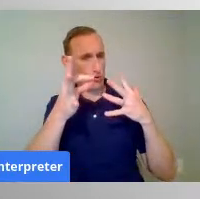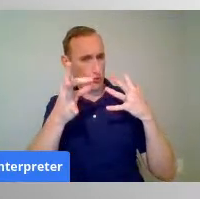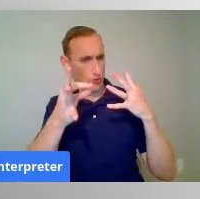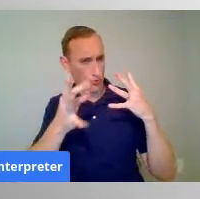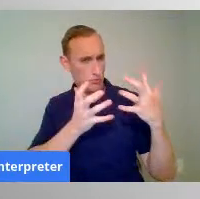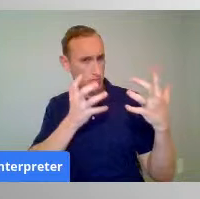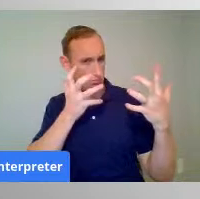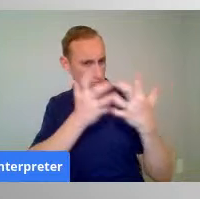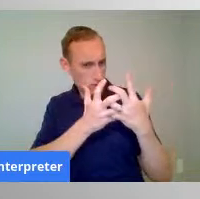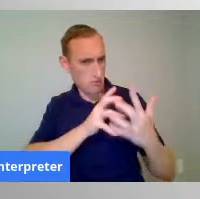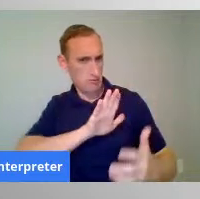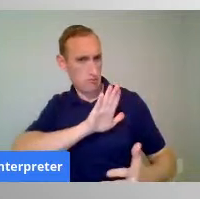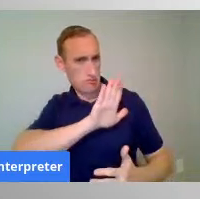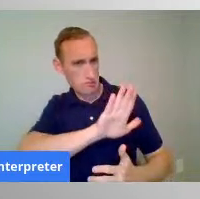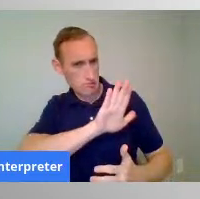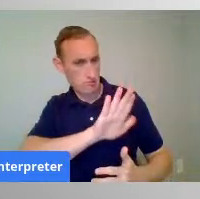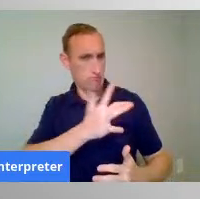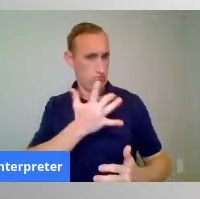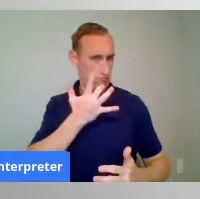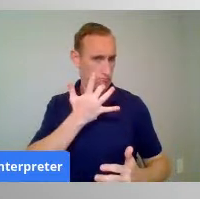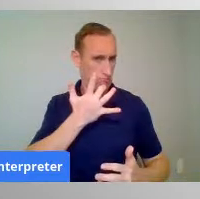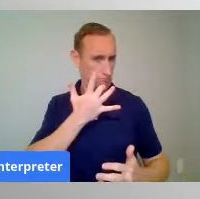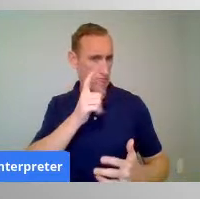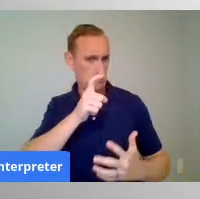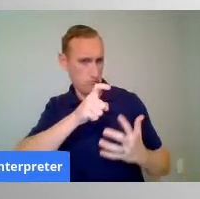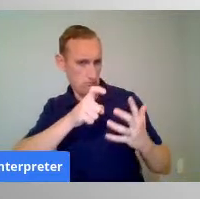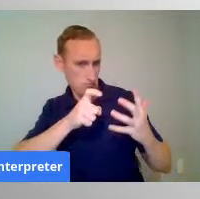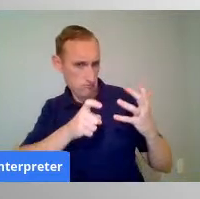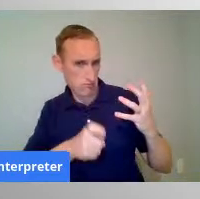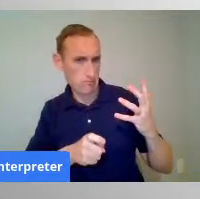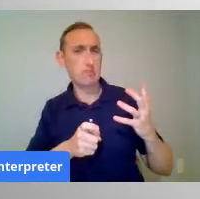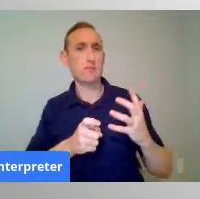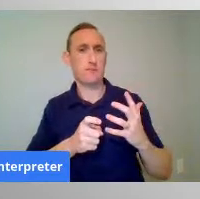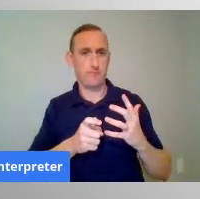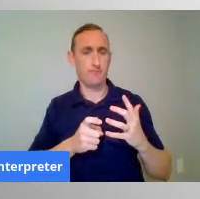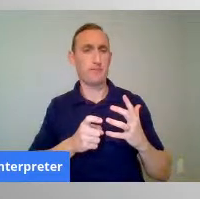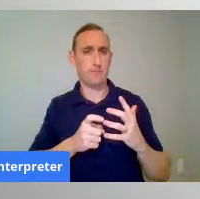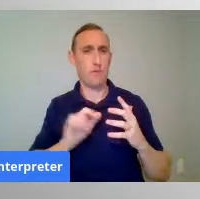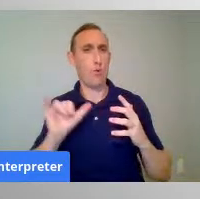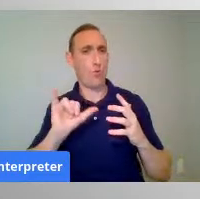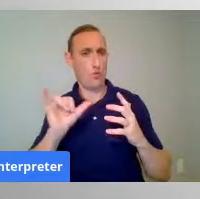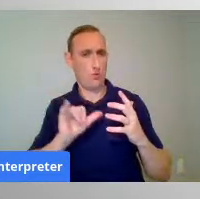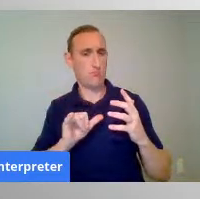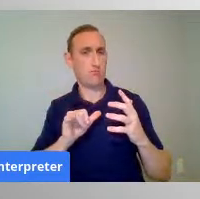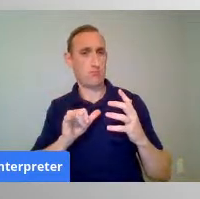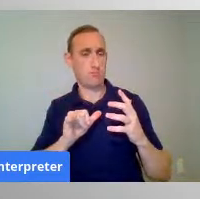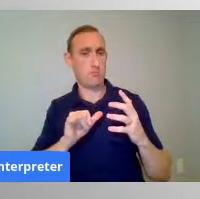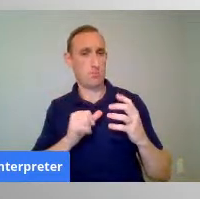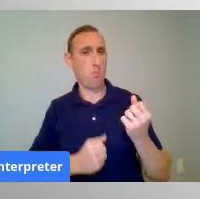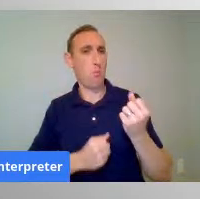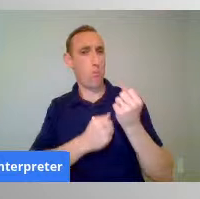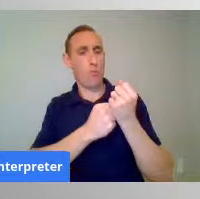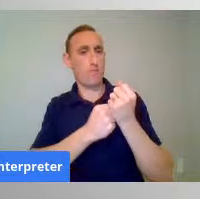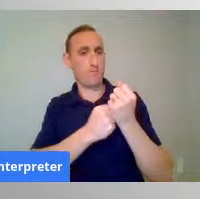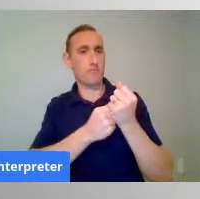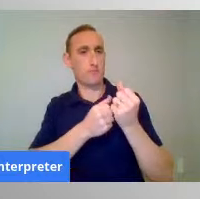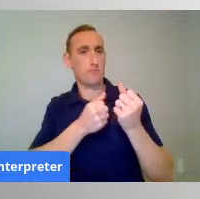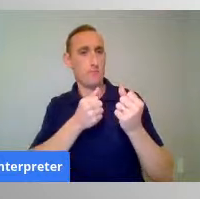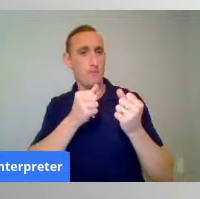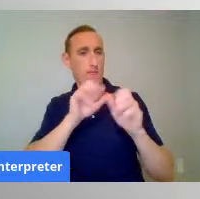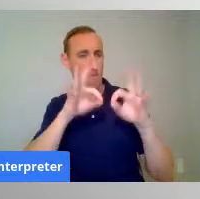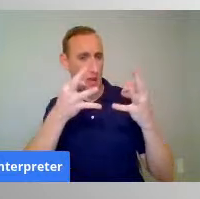and that it be based on the financial resources of the family.